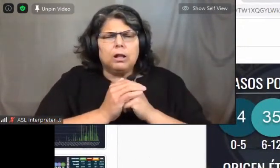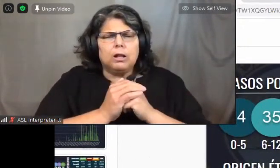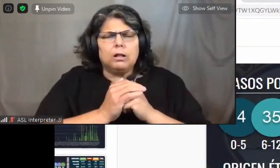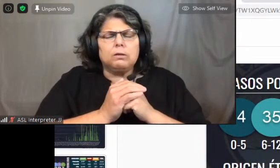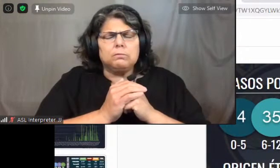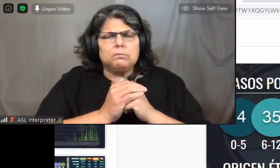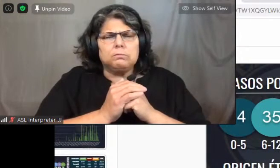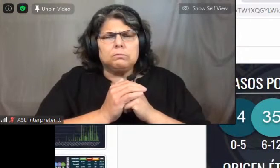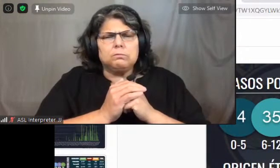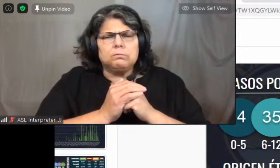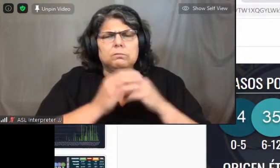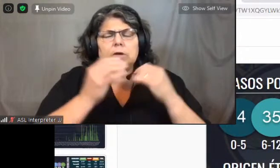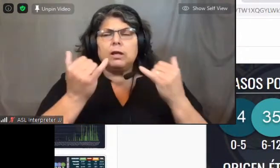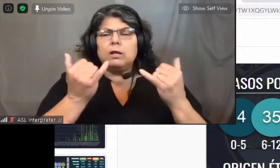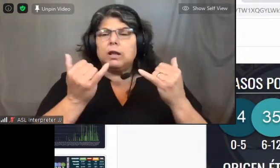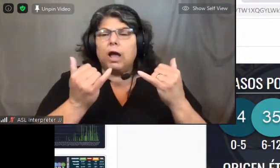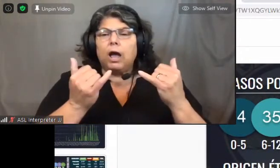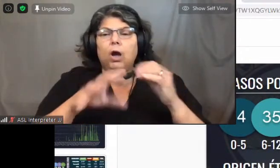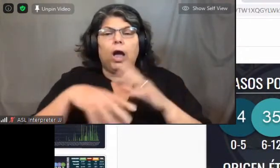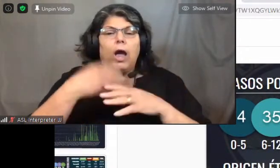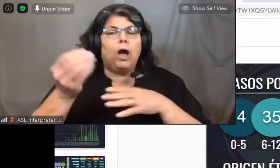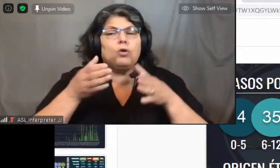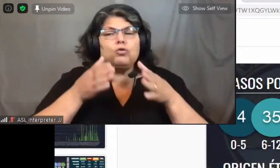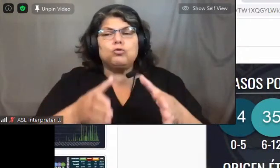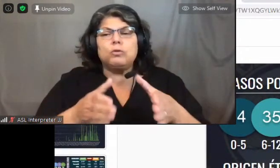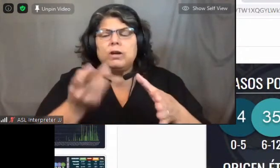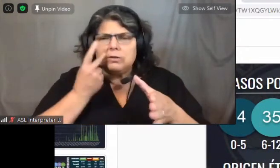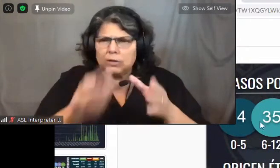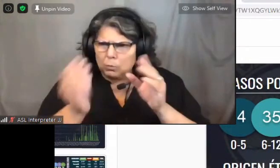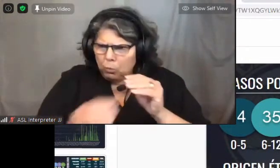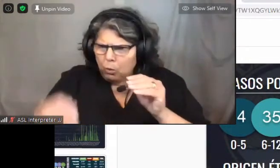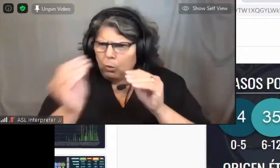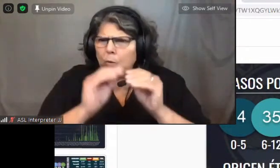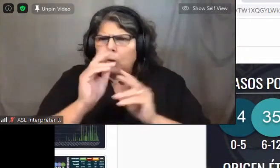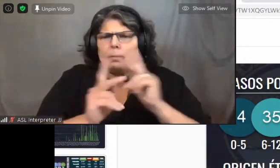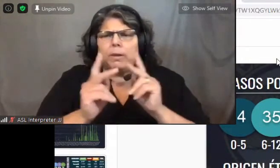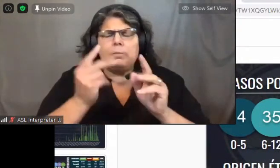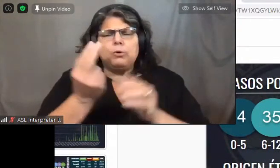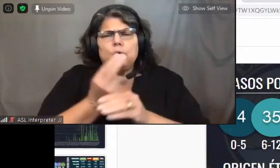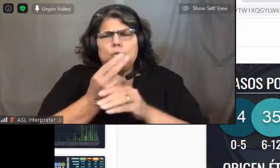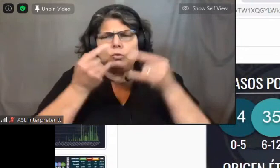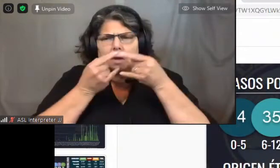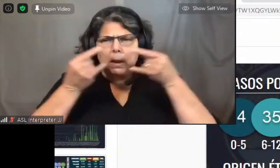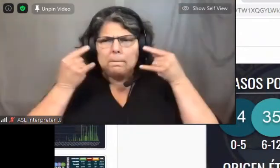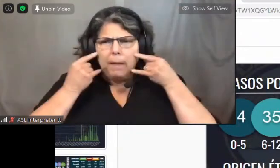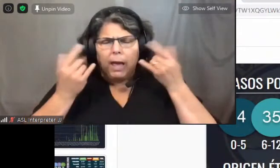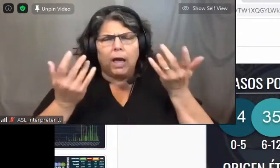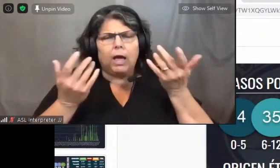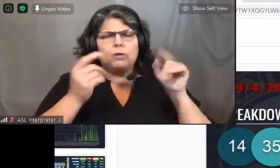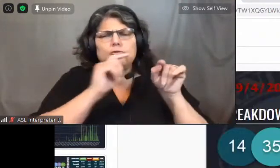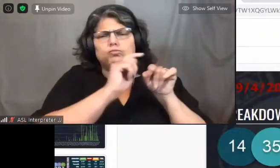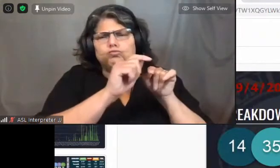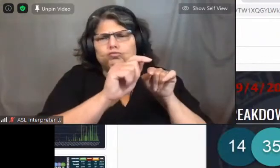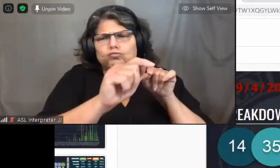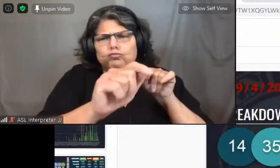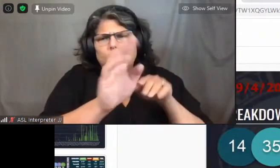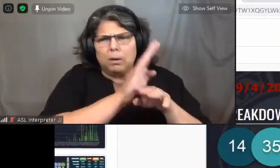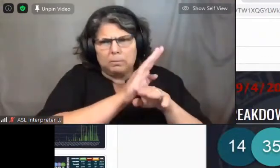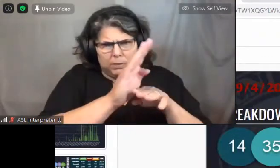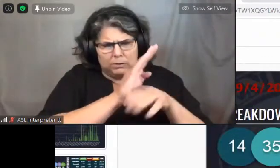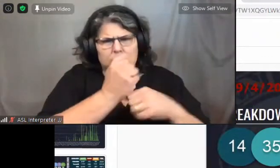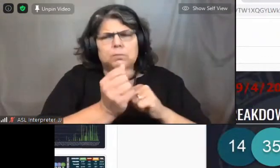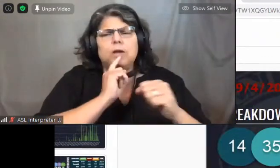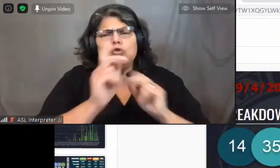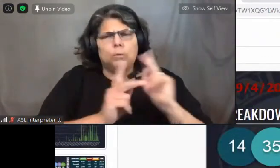seeing more people on the street wearing their masks. The businesses are helping us out here with making sure that people are staying safe within